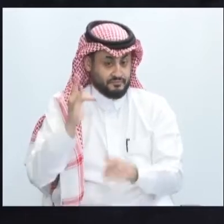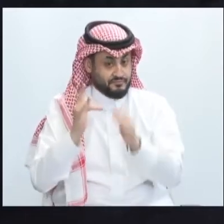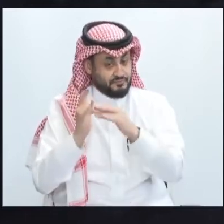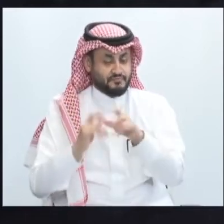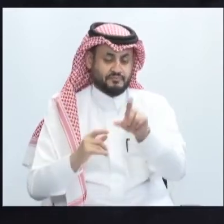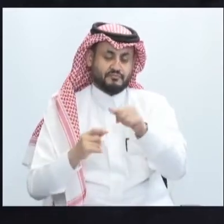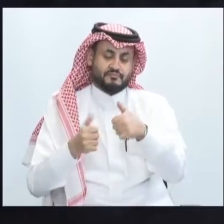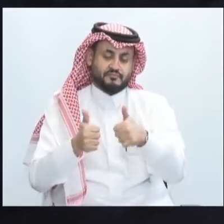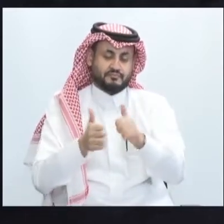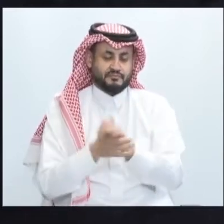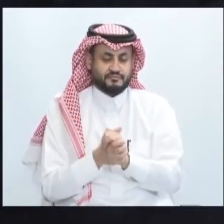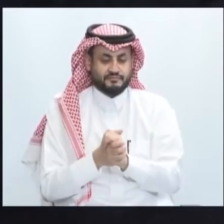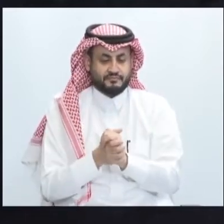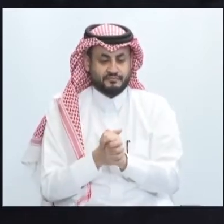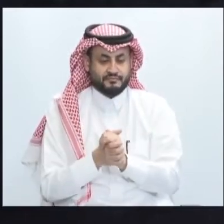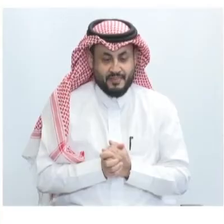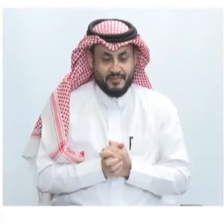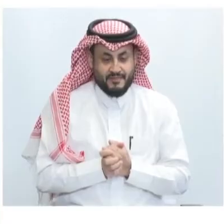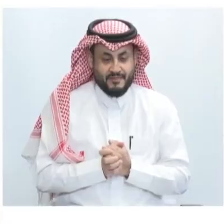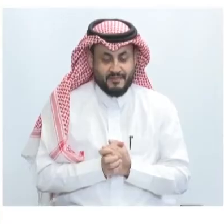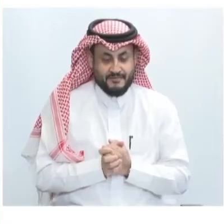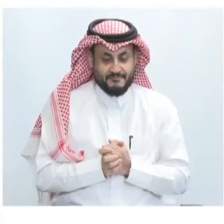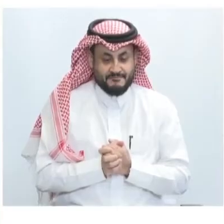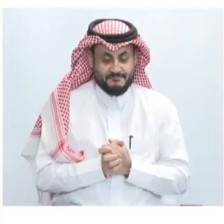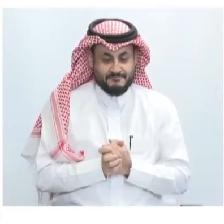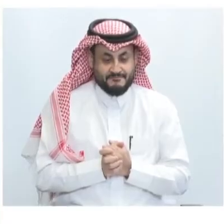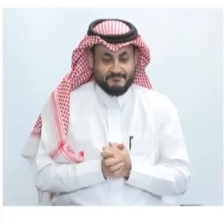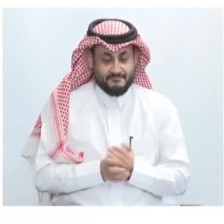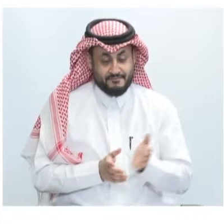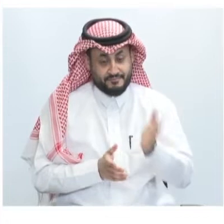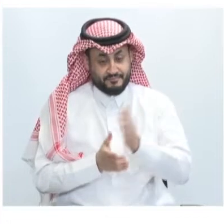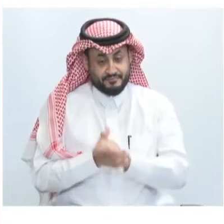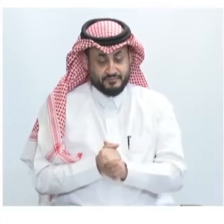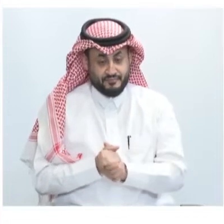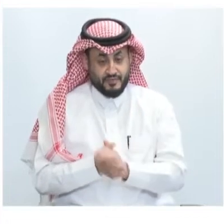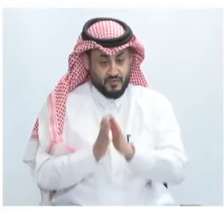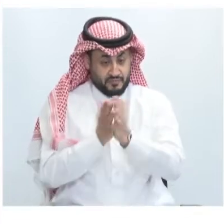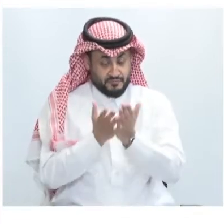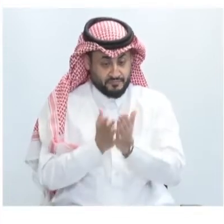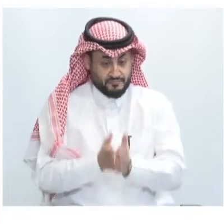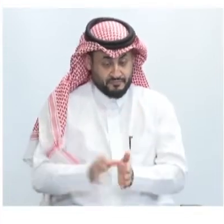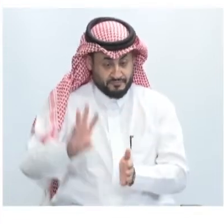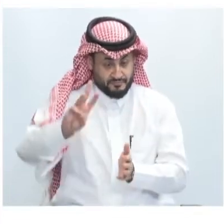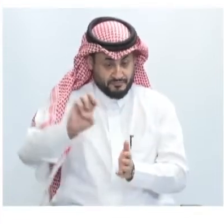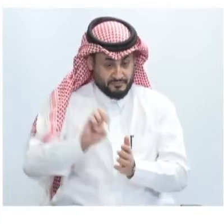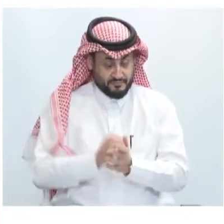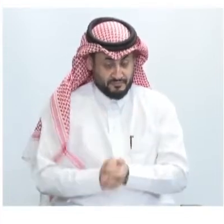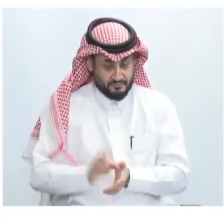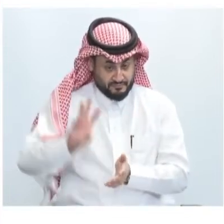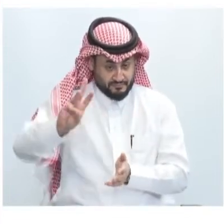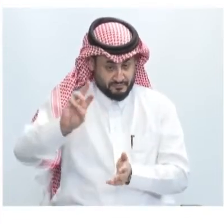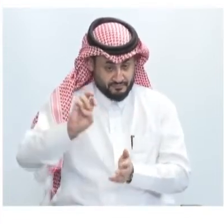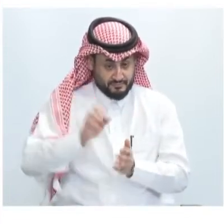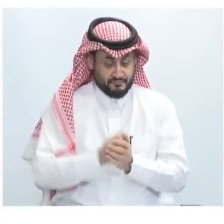the chair. That's right. Excellent, guys. Okay. Now, open your books on page 60. Page